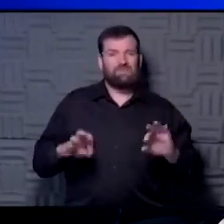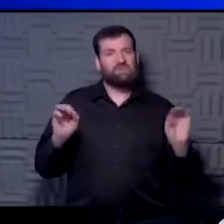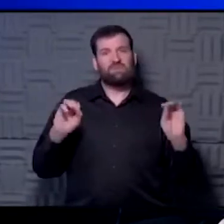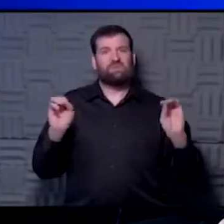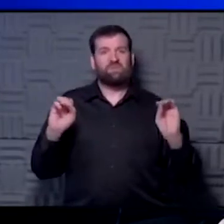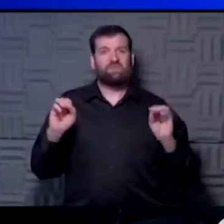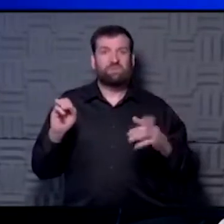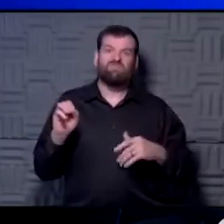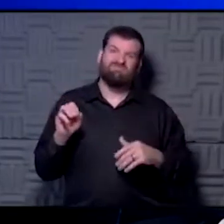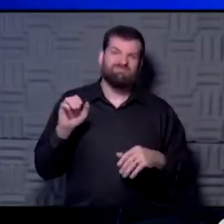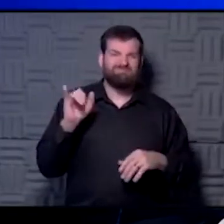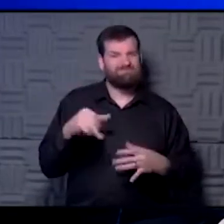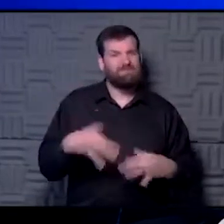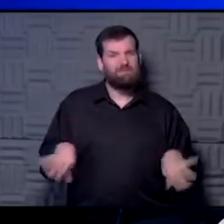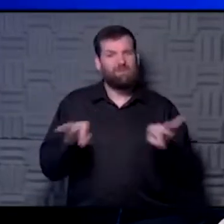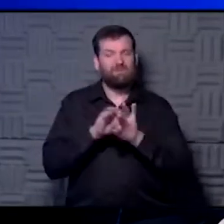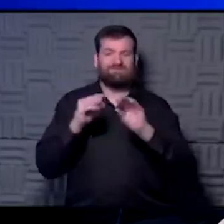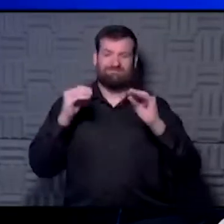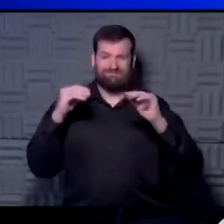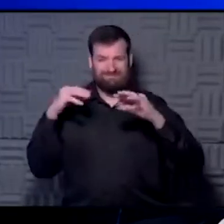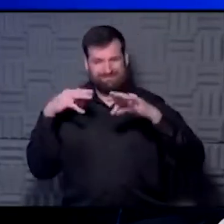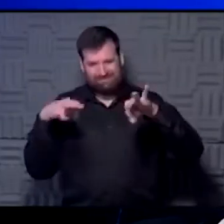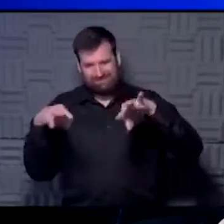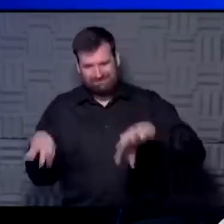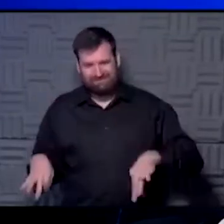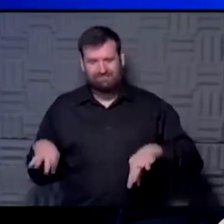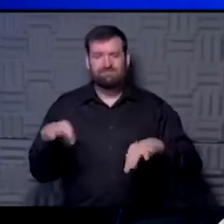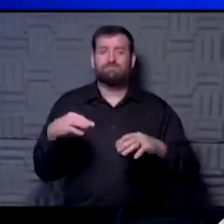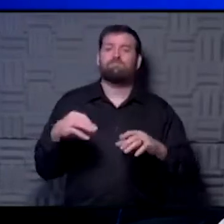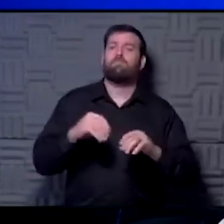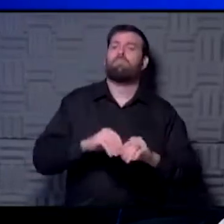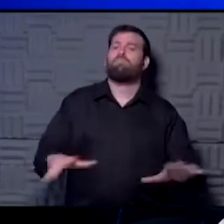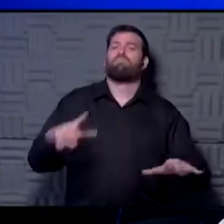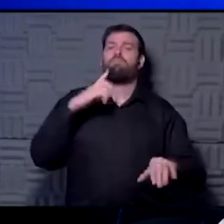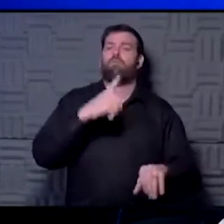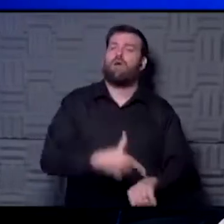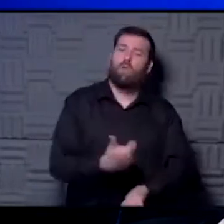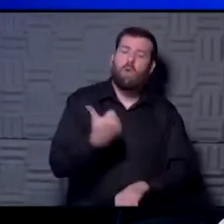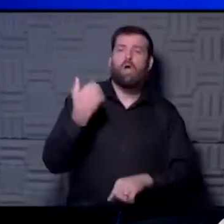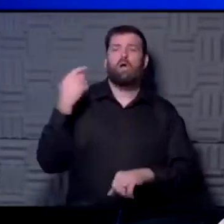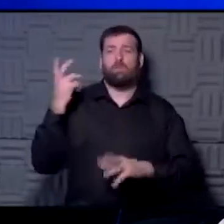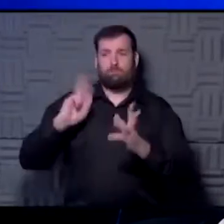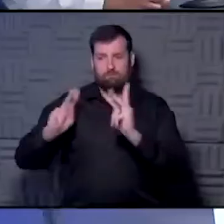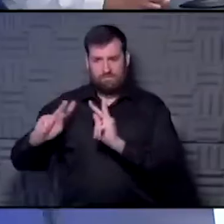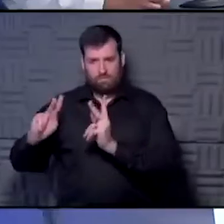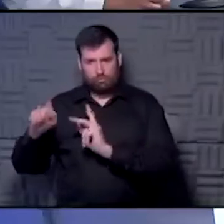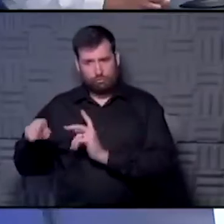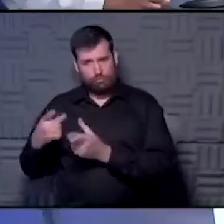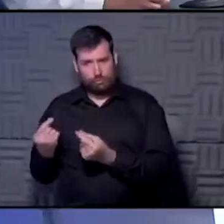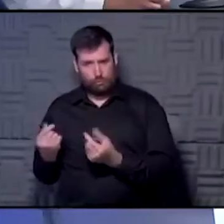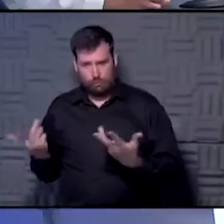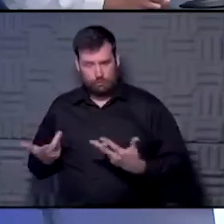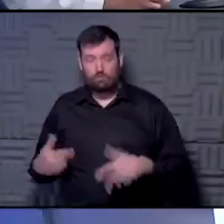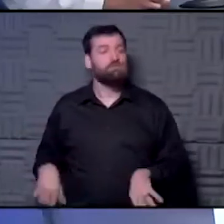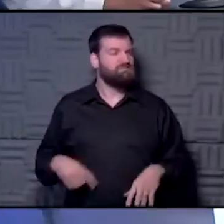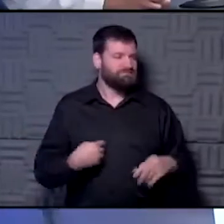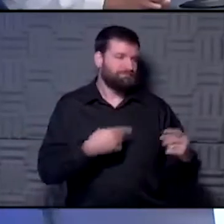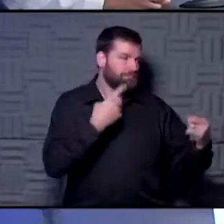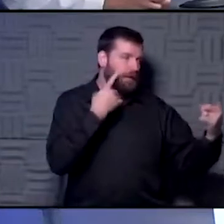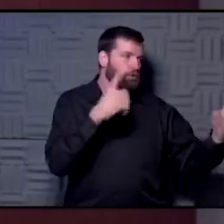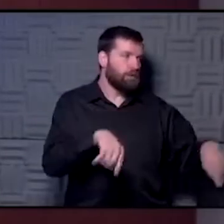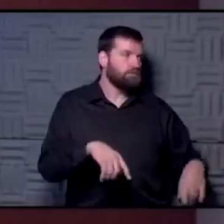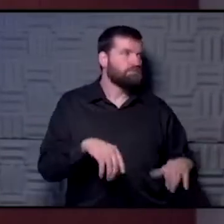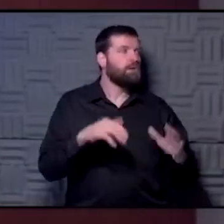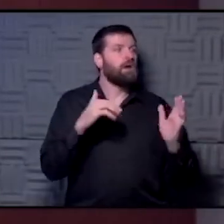that information means and how long it's a current for and what that means people should do. Yeah, Thoughts? and I agree that it's a pretty